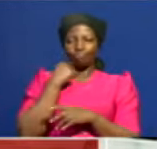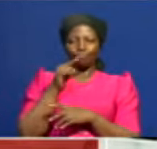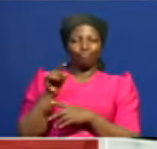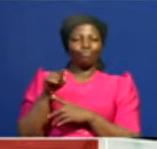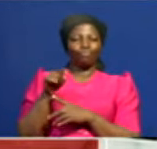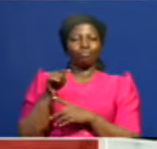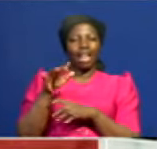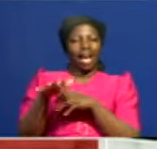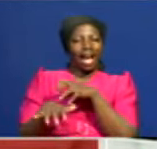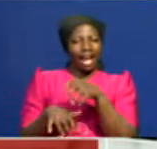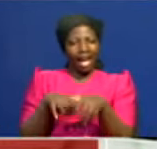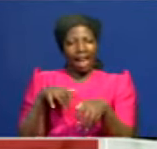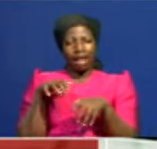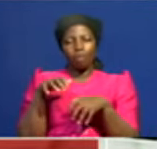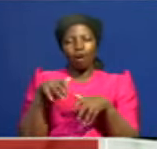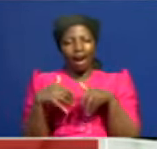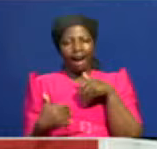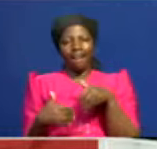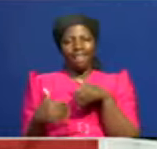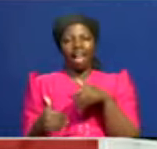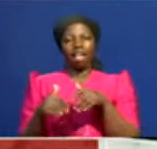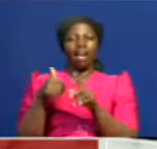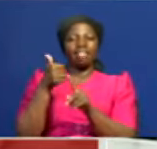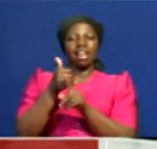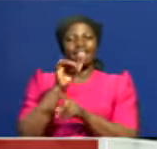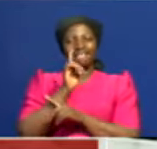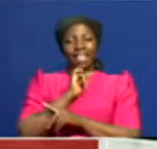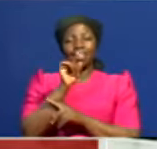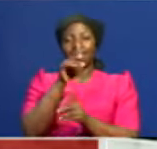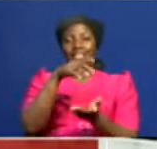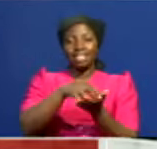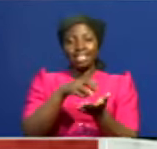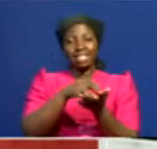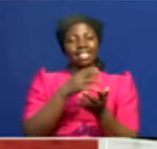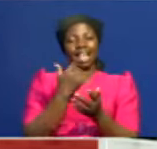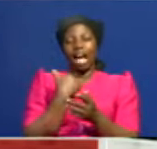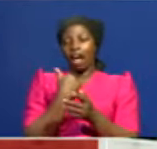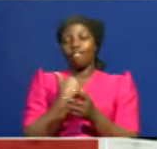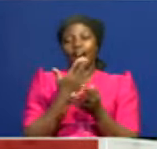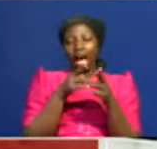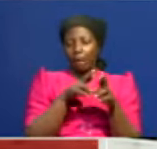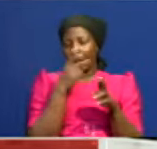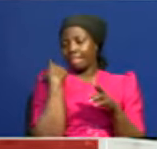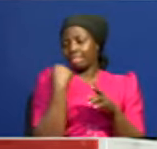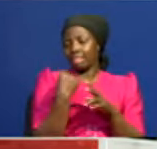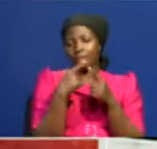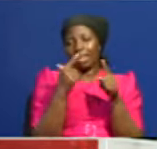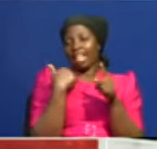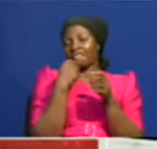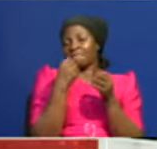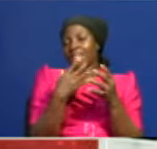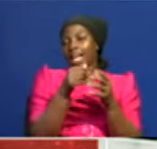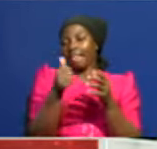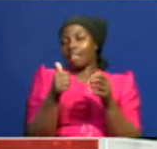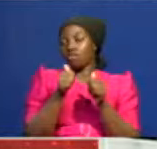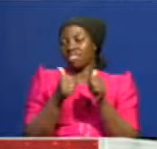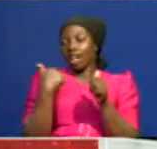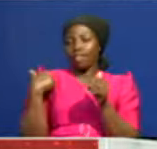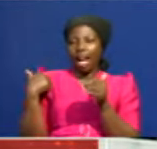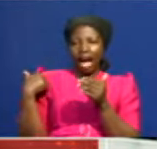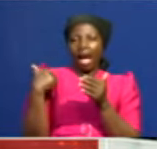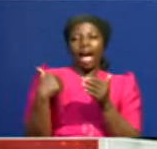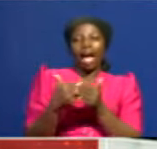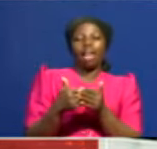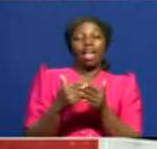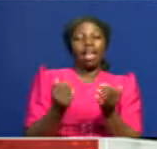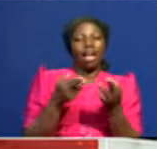Jacqueline Masharia reports, the incident is the latest in a series of attacks by wild animals, happening just days after a 9-year-old